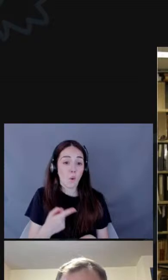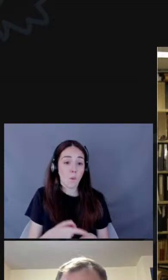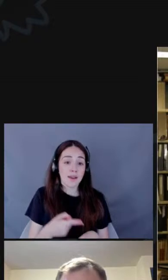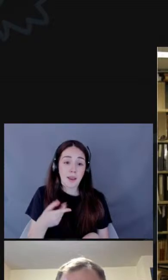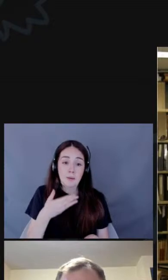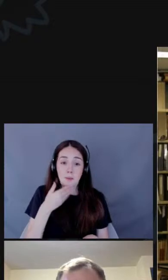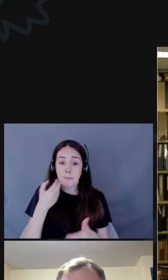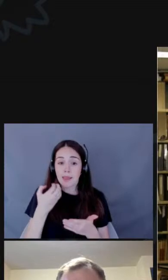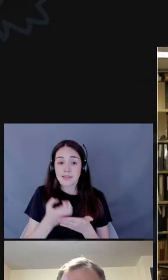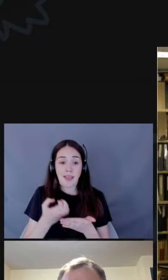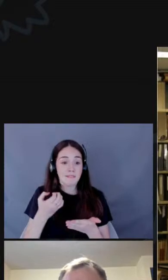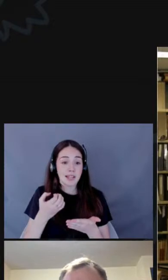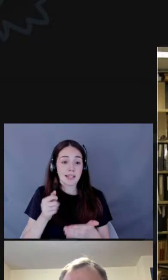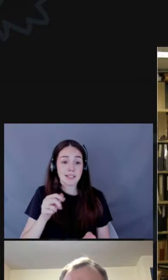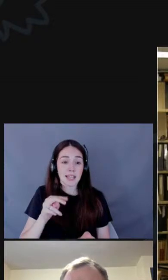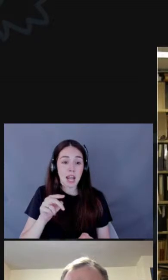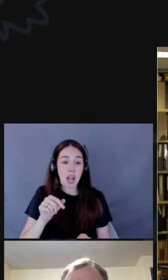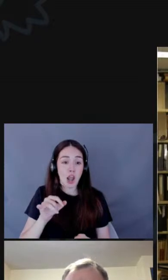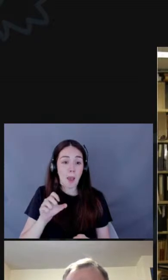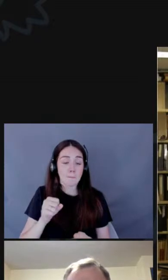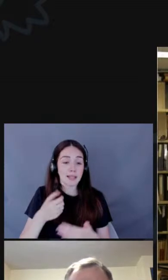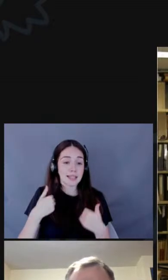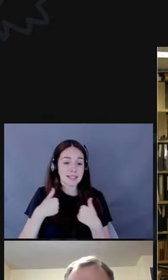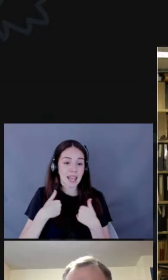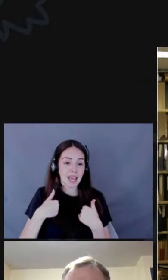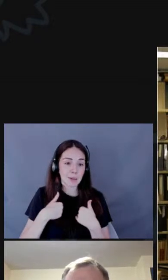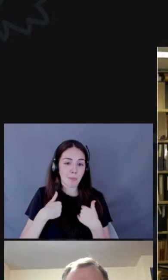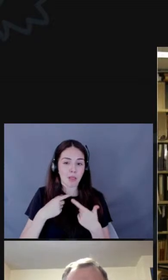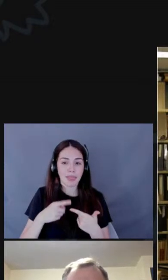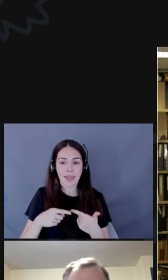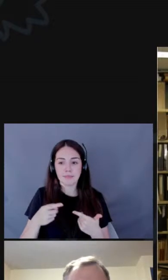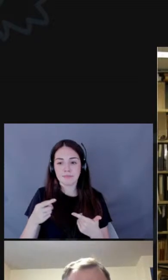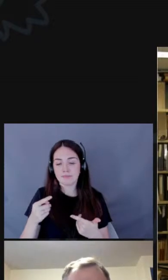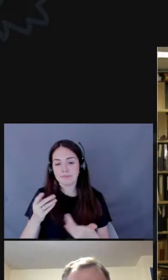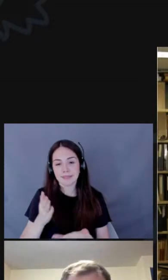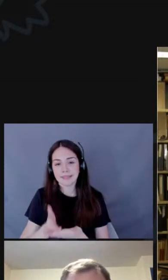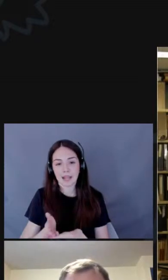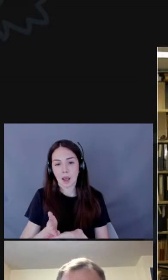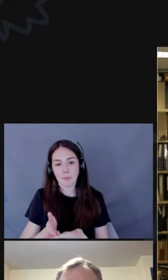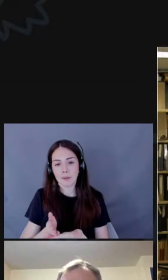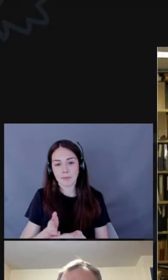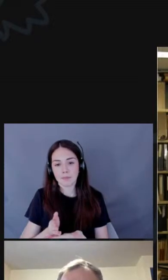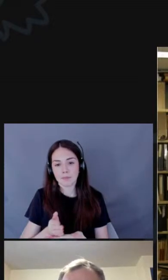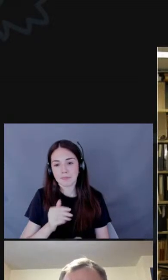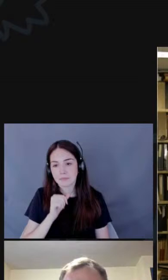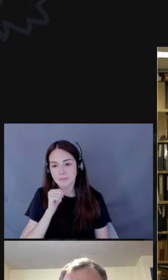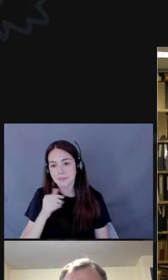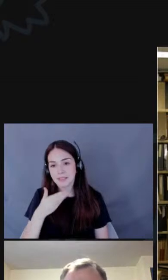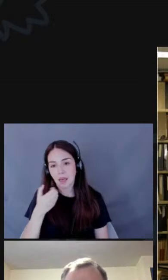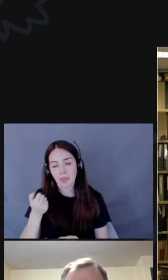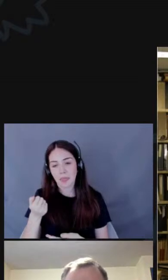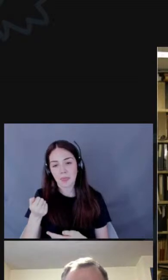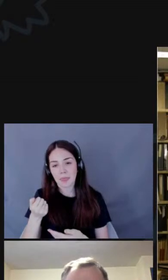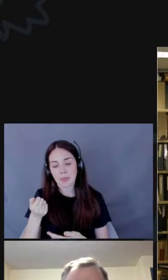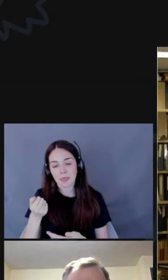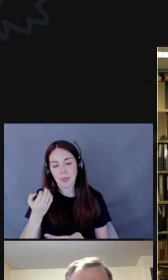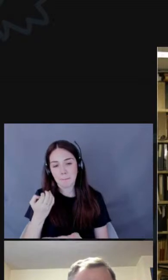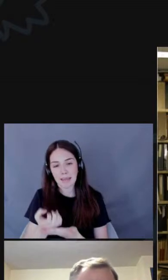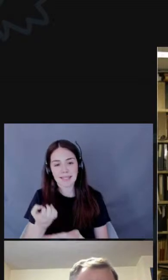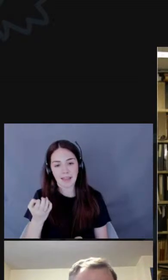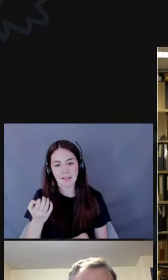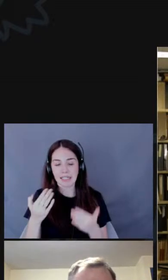anomalous animal sort of stopped being the best evidence of an anomalous animal. And from that point on,